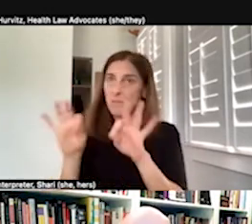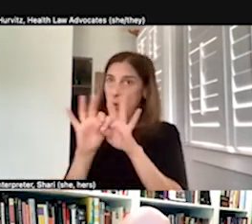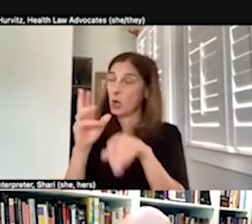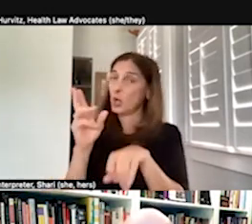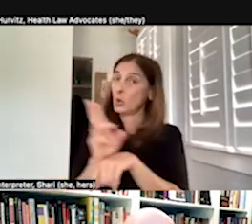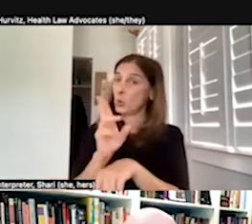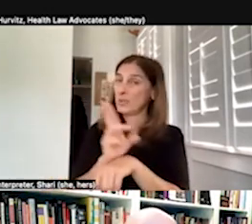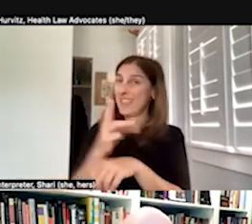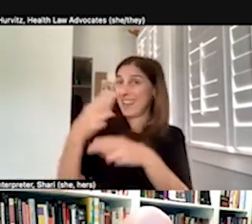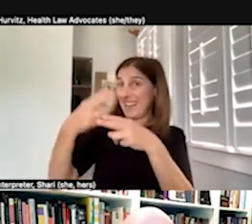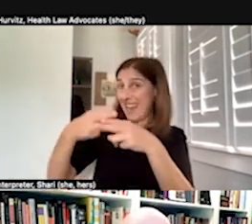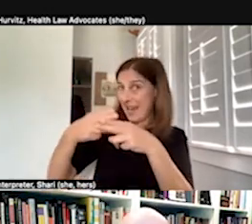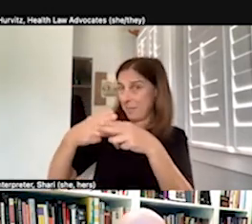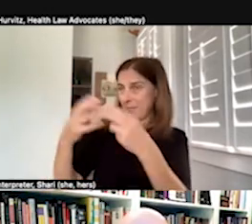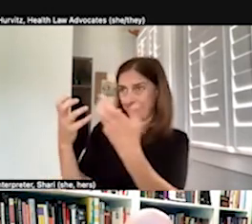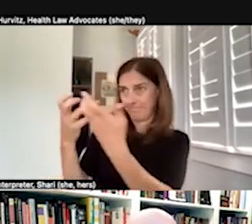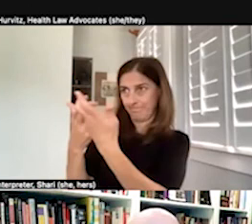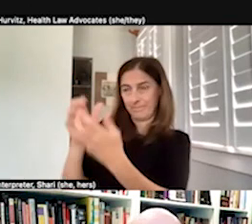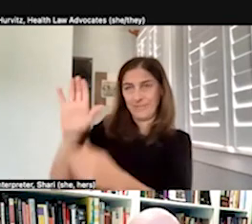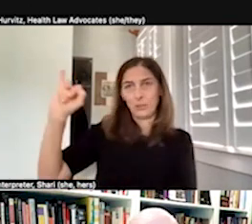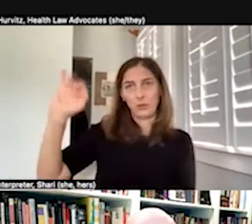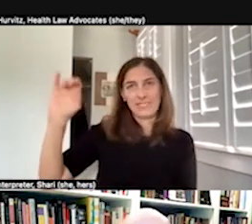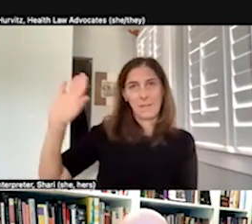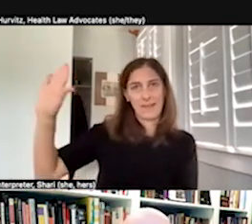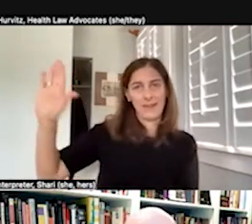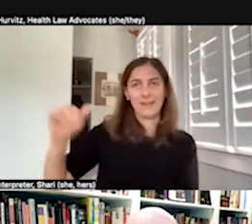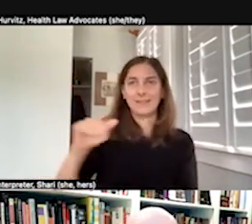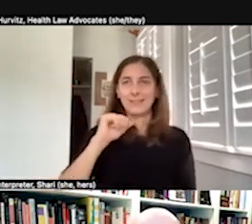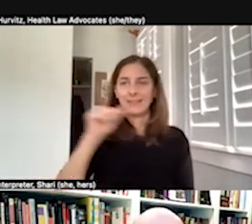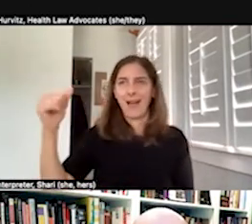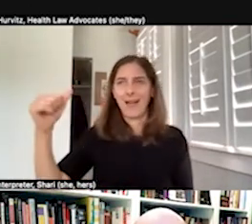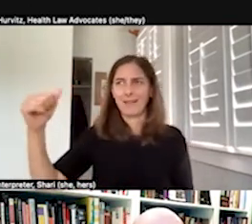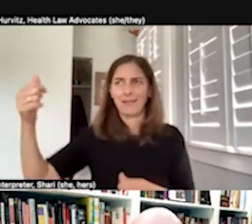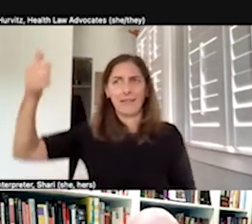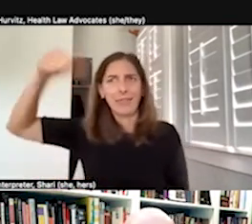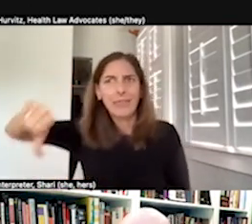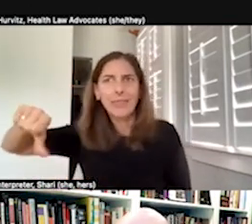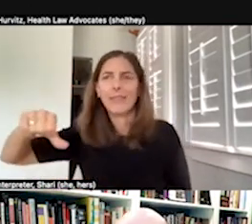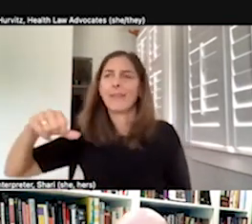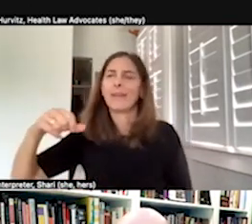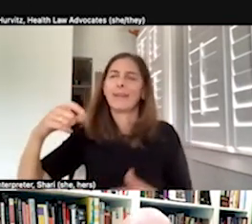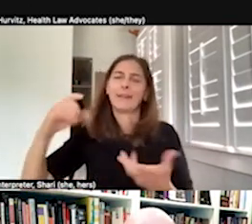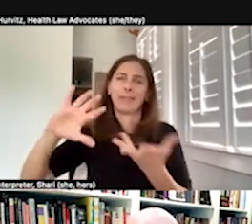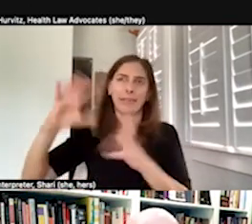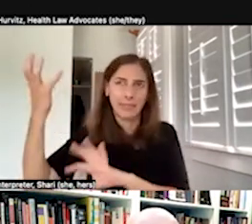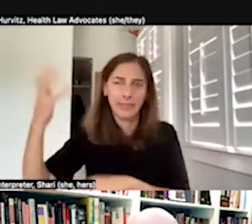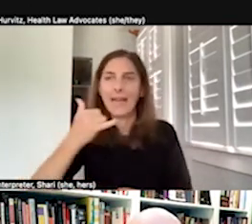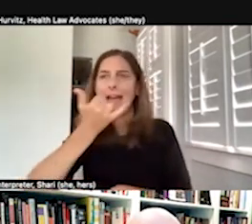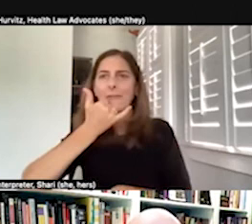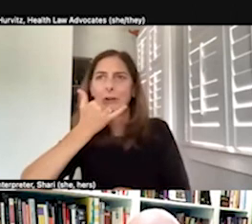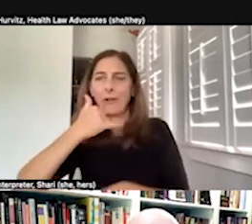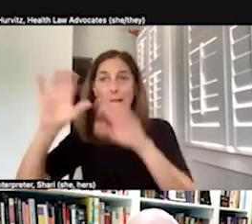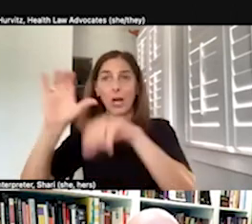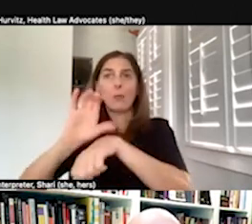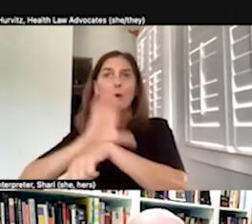is consistent with that insurance company so that you don't get an error or somebody getting bounced back in the cost and they suddenly now don't have